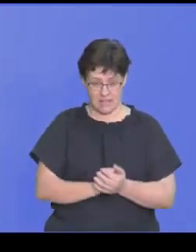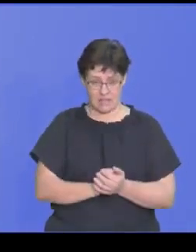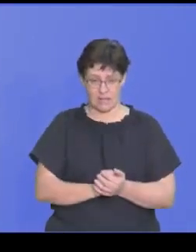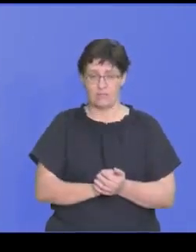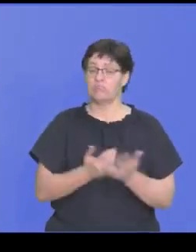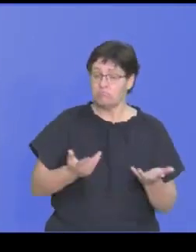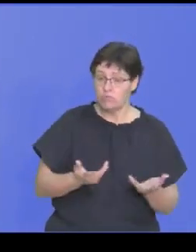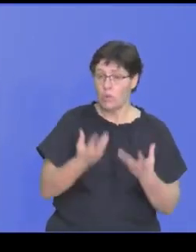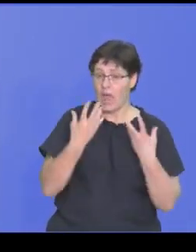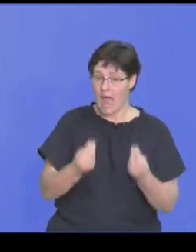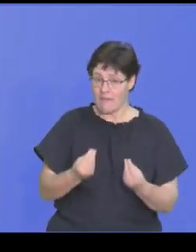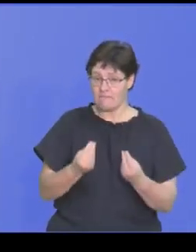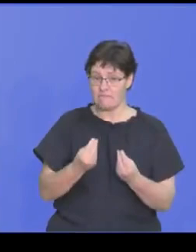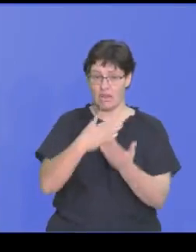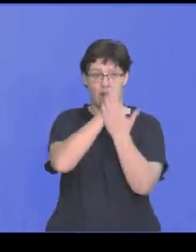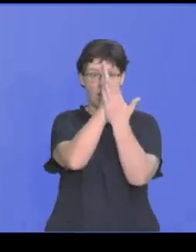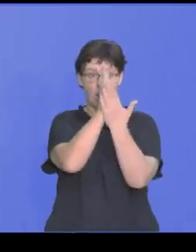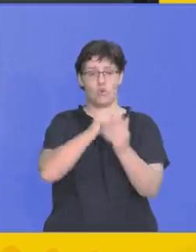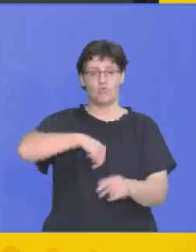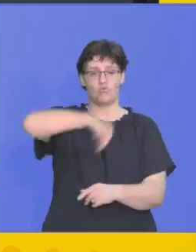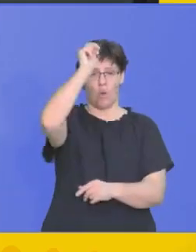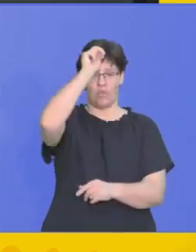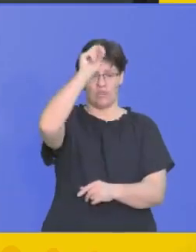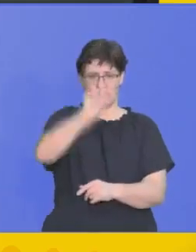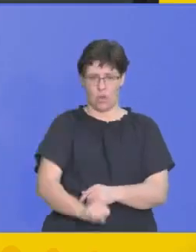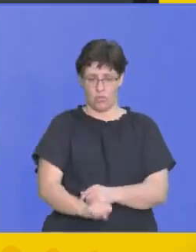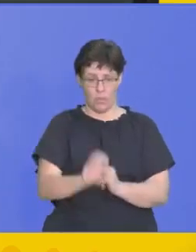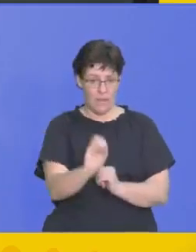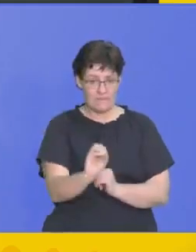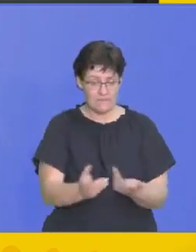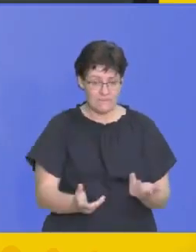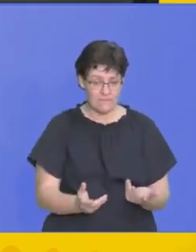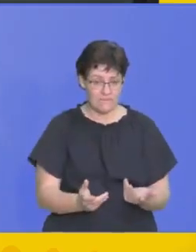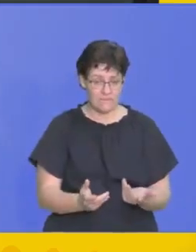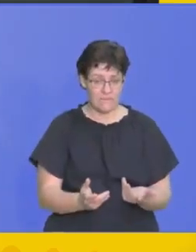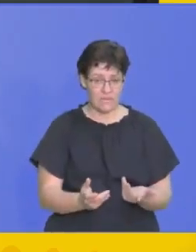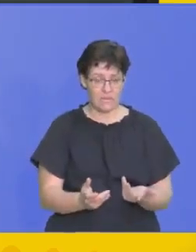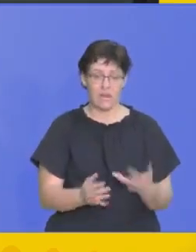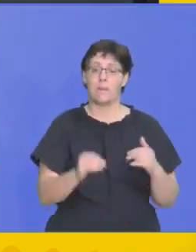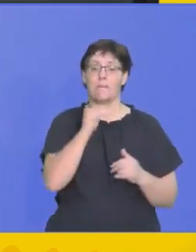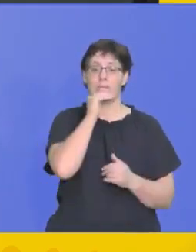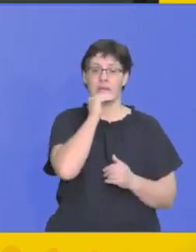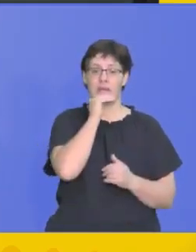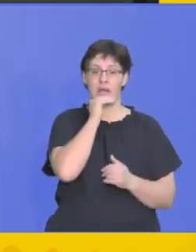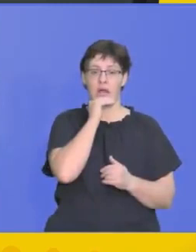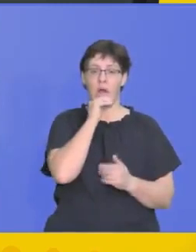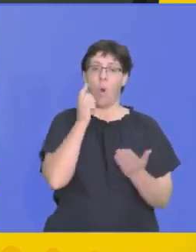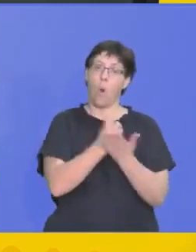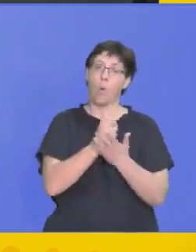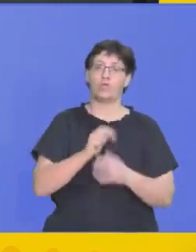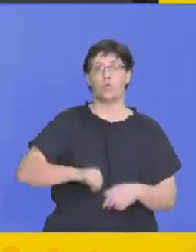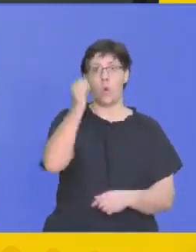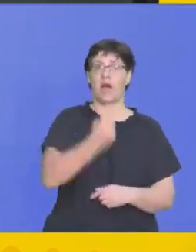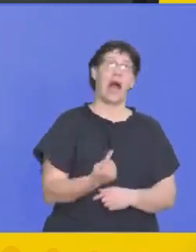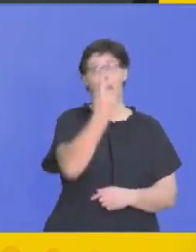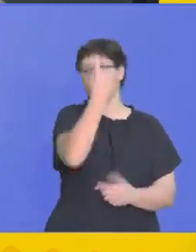we got a compass direction? Now, please remember that it does not mean north is always up.